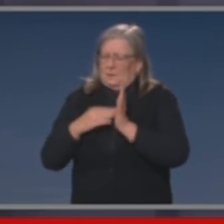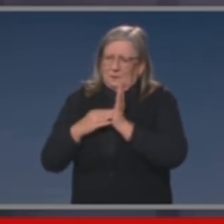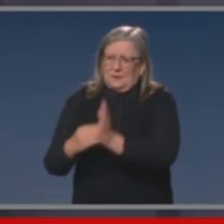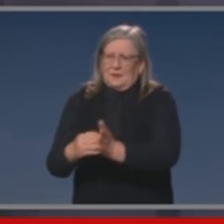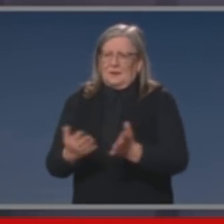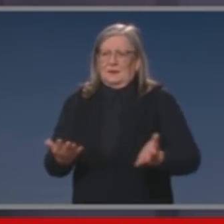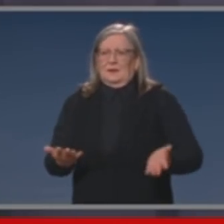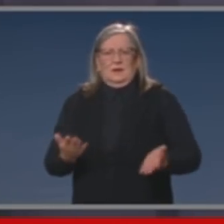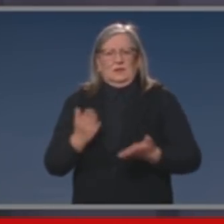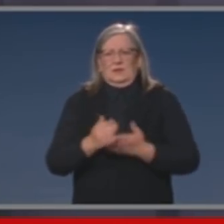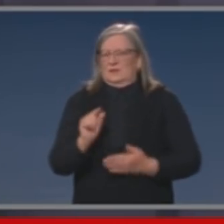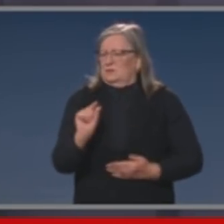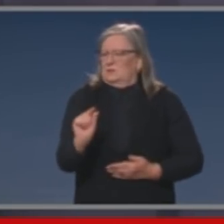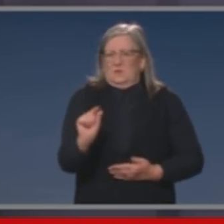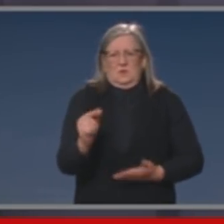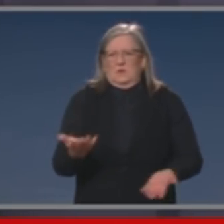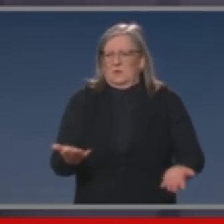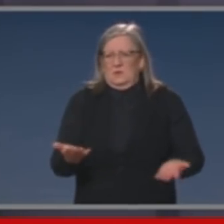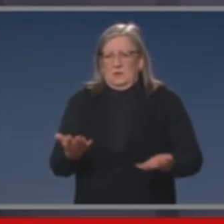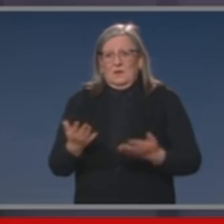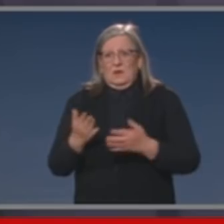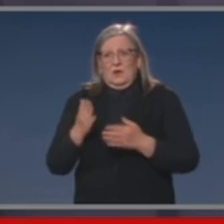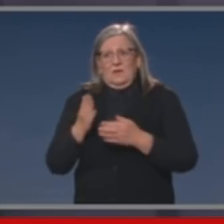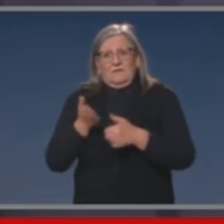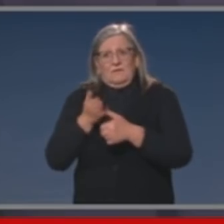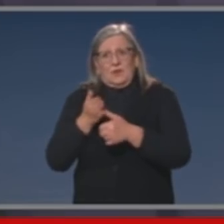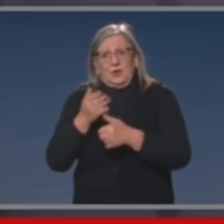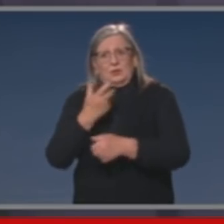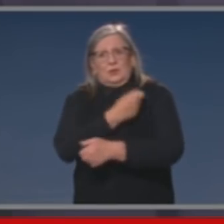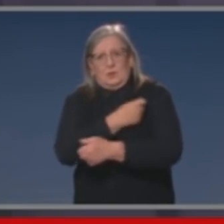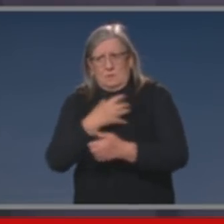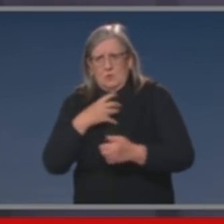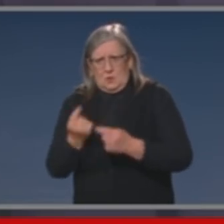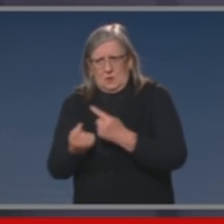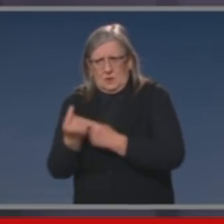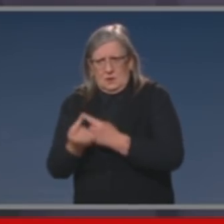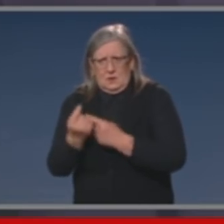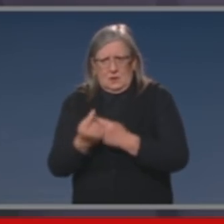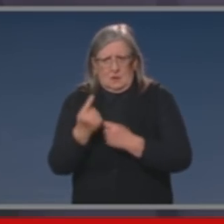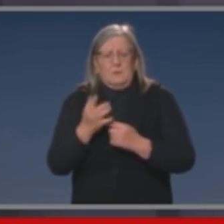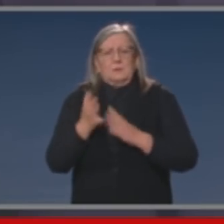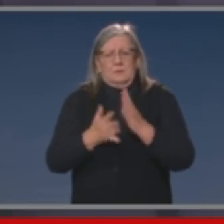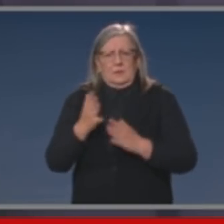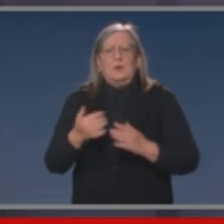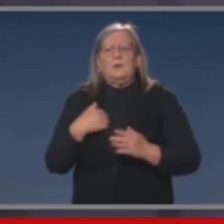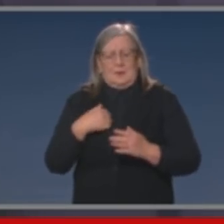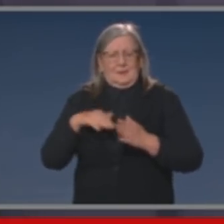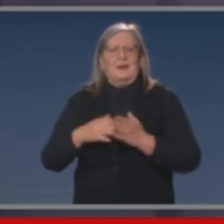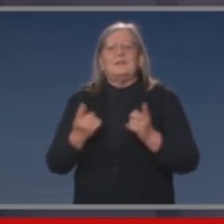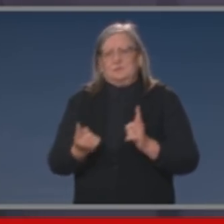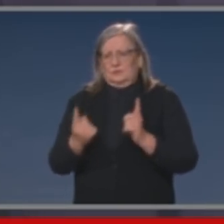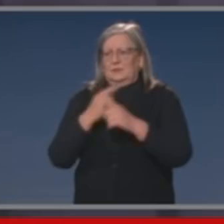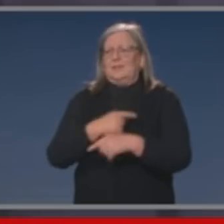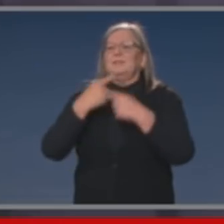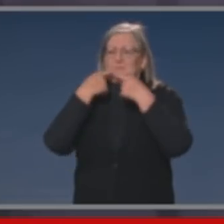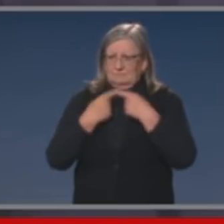that's across all age groups. So that's the first point is we've changed the data, changed the information. The information has changed, the medical